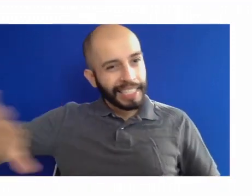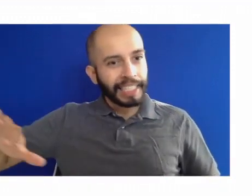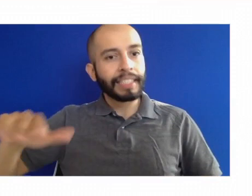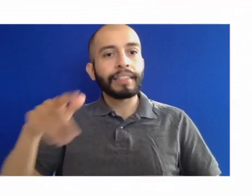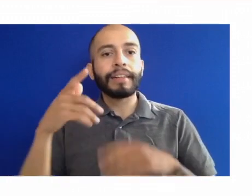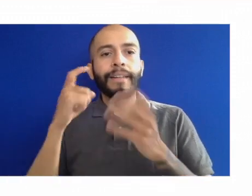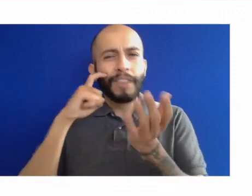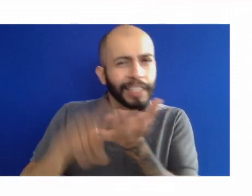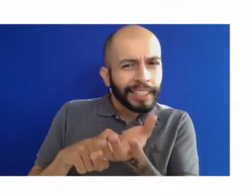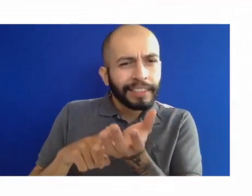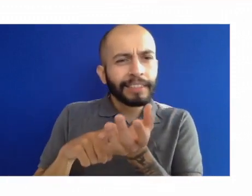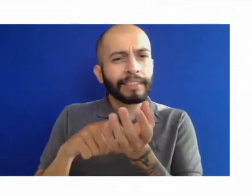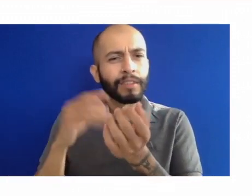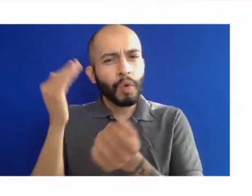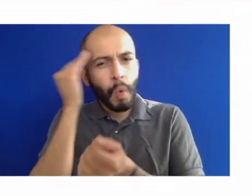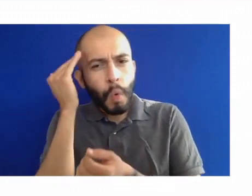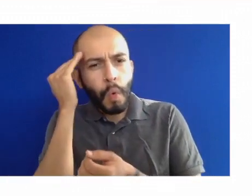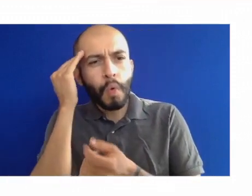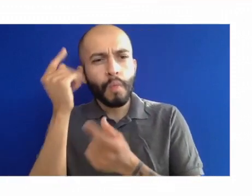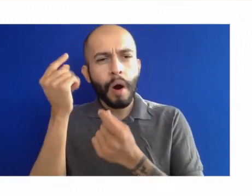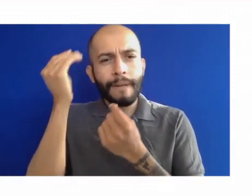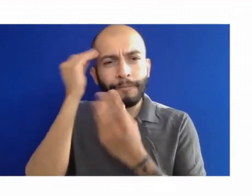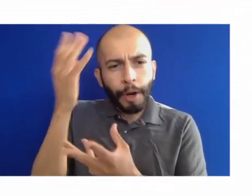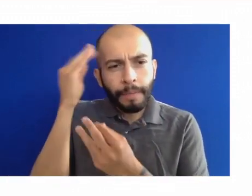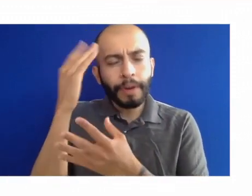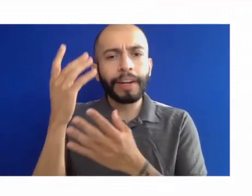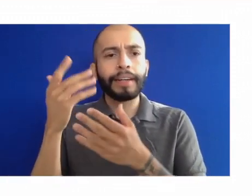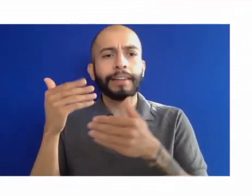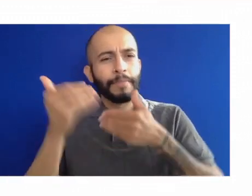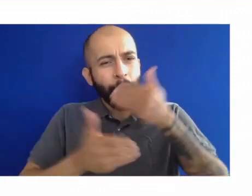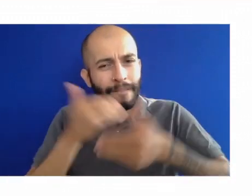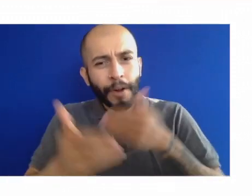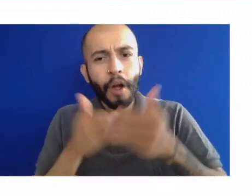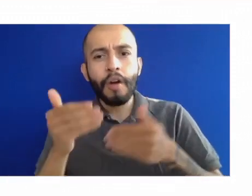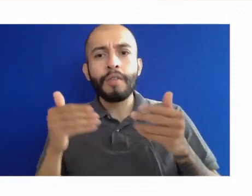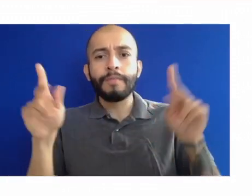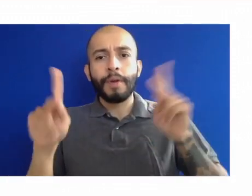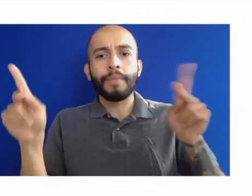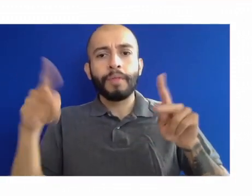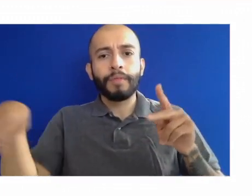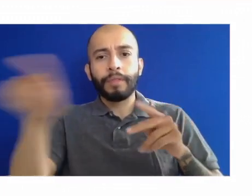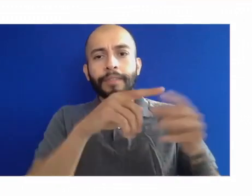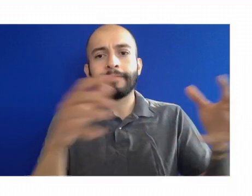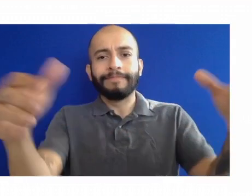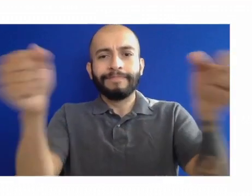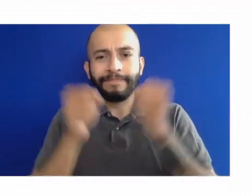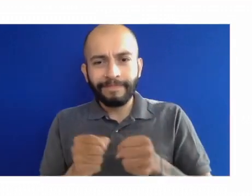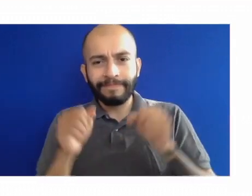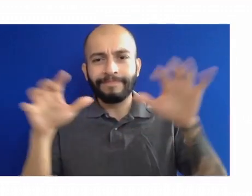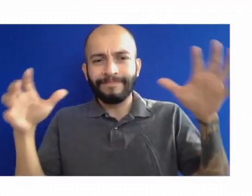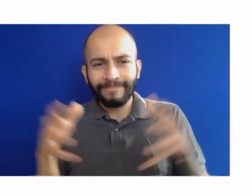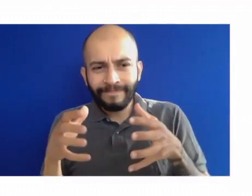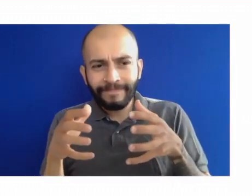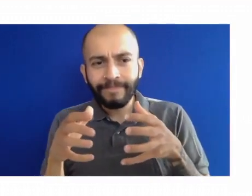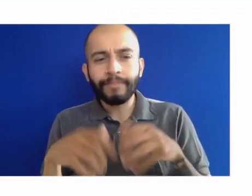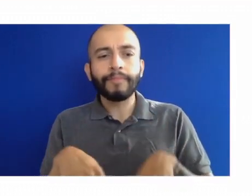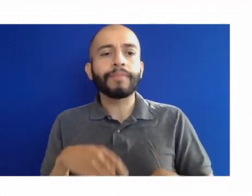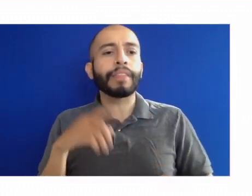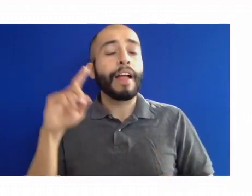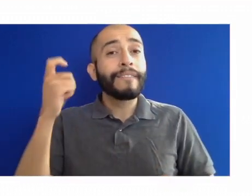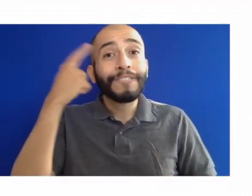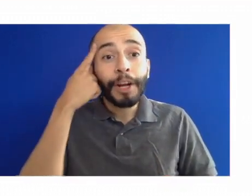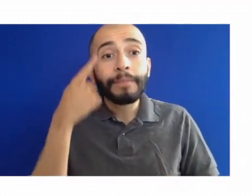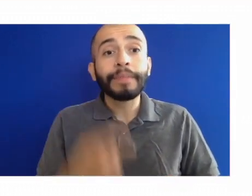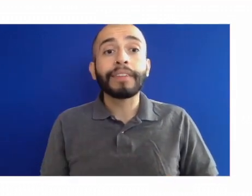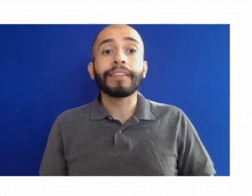together, government, civil society, industry, to sort of develop a plan together. So we're not doing whack-a-mole here.